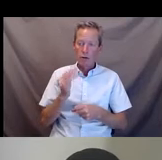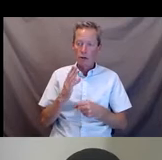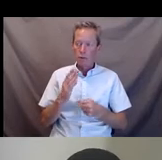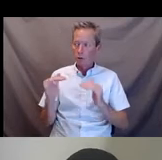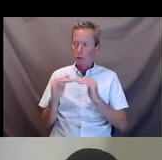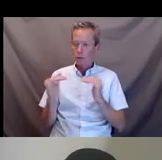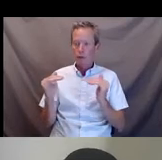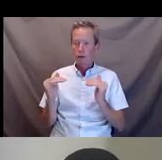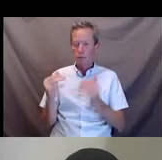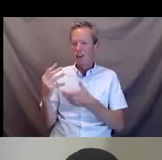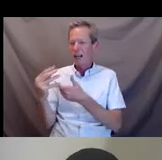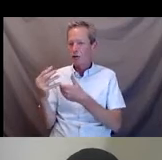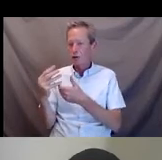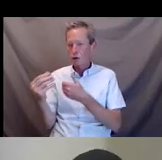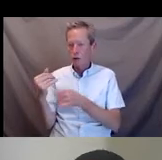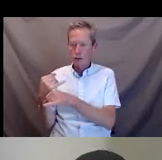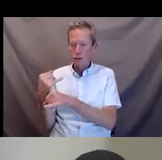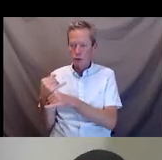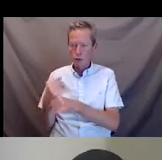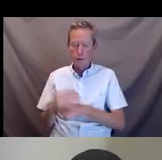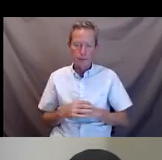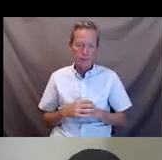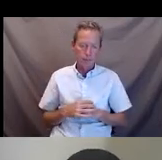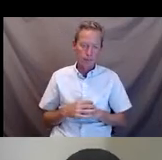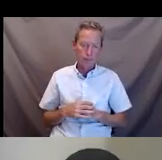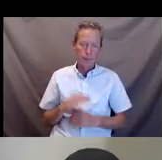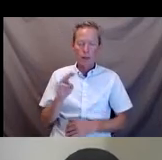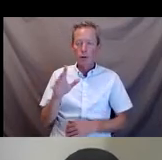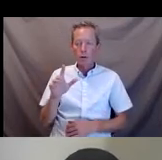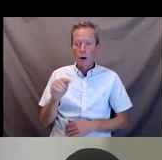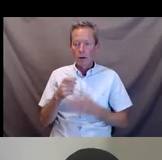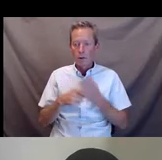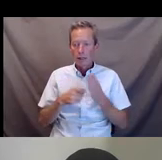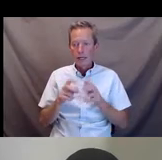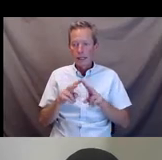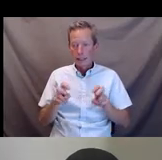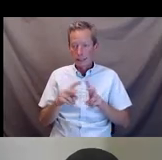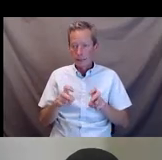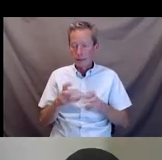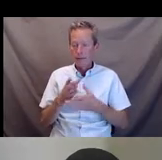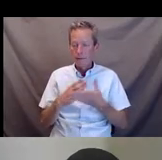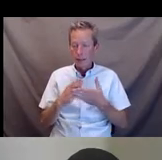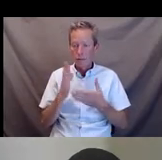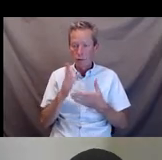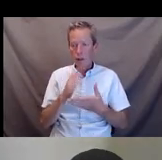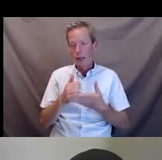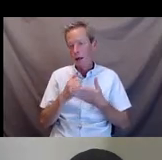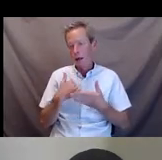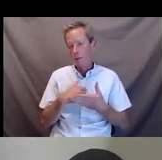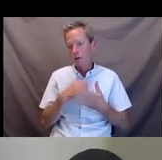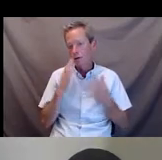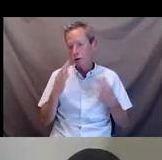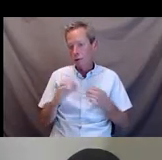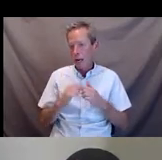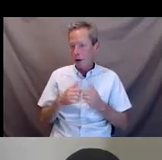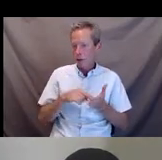not only externally, but internally. So our market pricing and assessment phase is going to help us really determine how does our